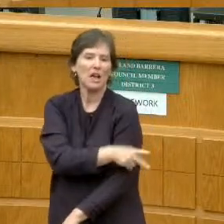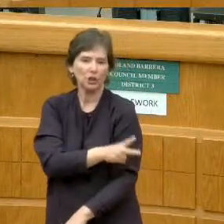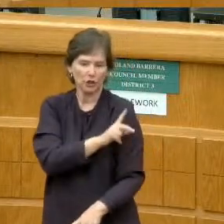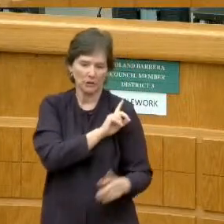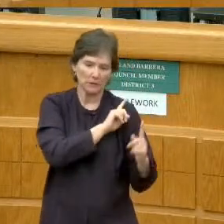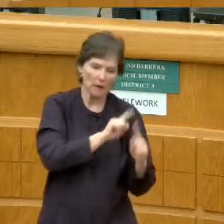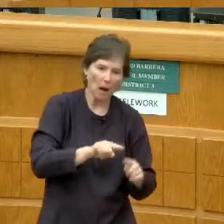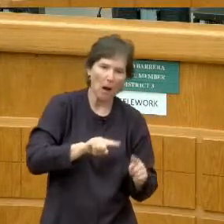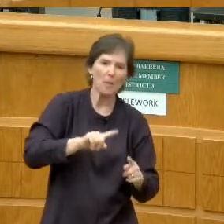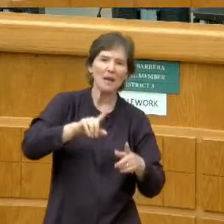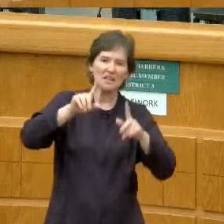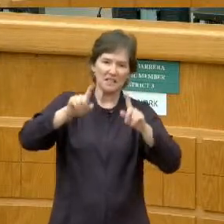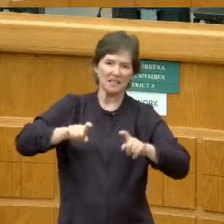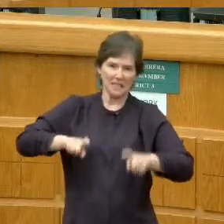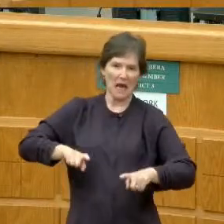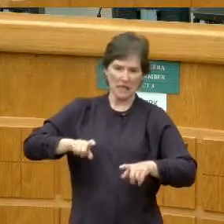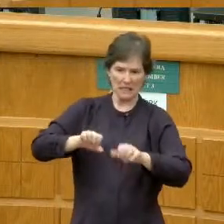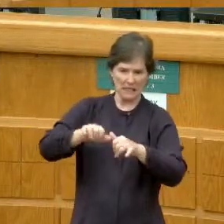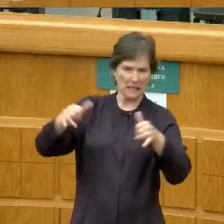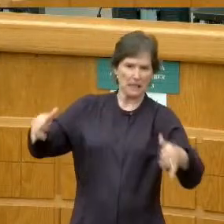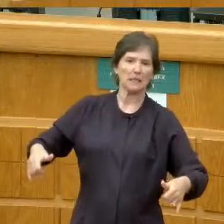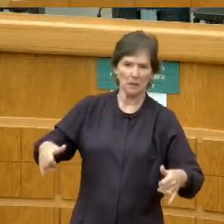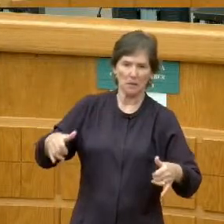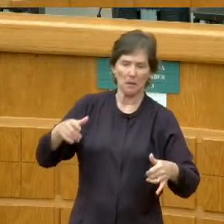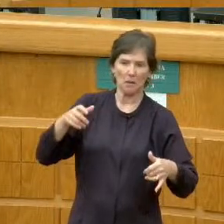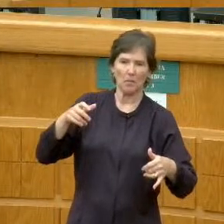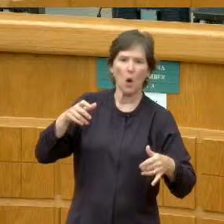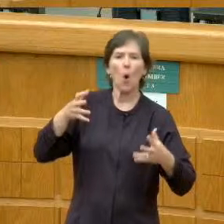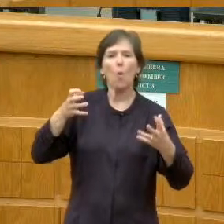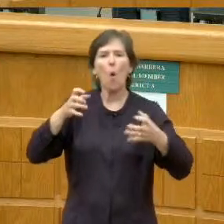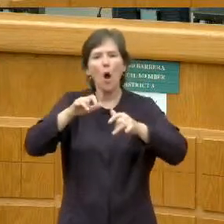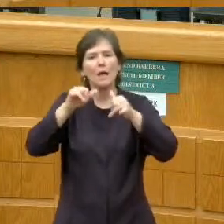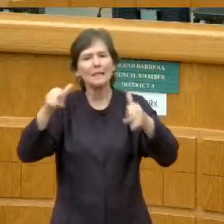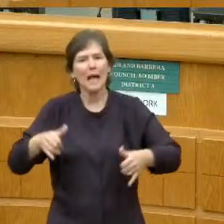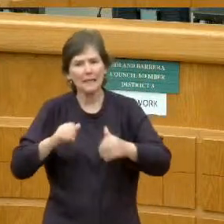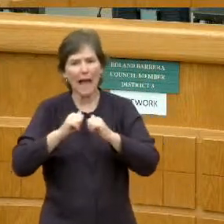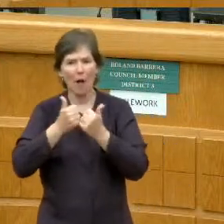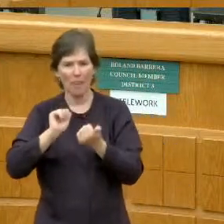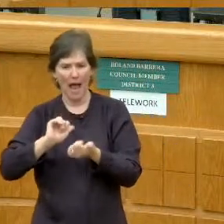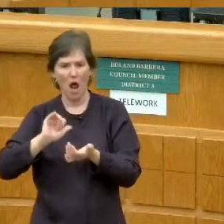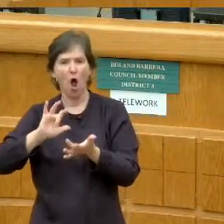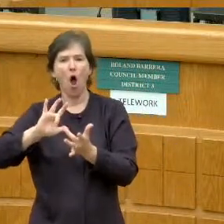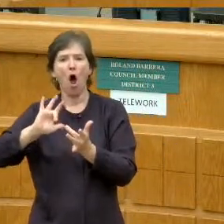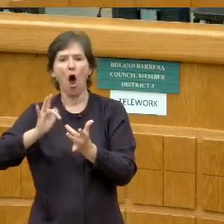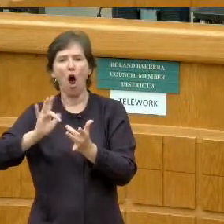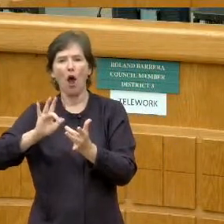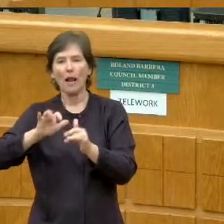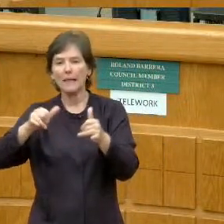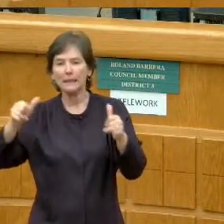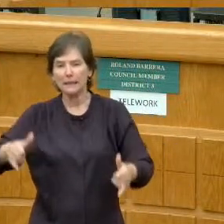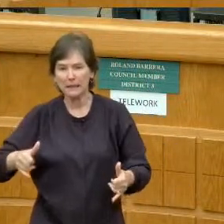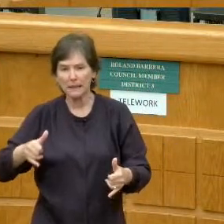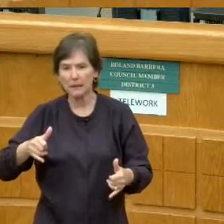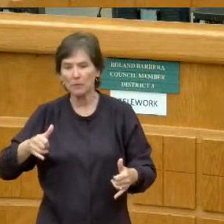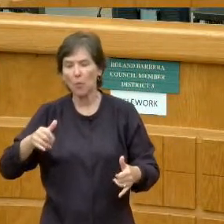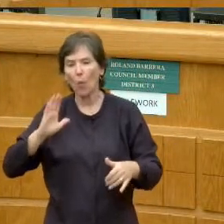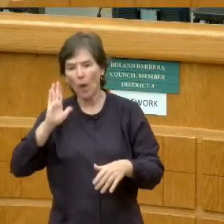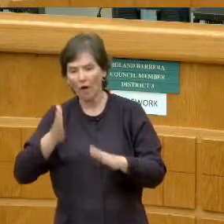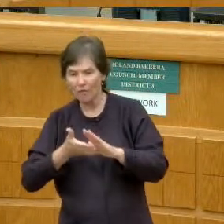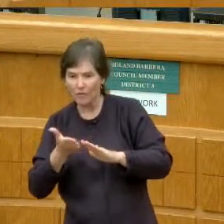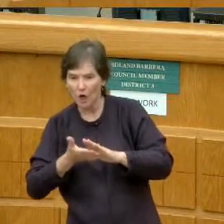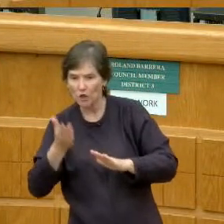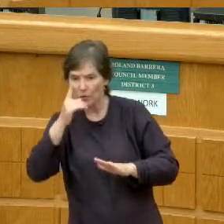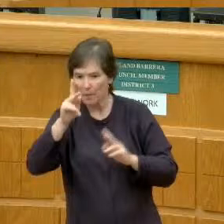systems. In other words, we want to actually test how the online system will work for you looking for an appointment, and